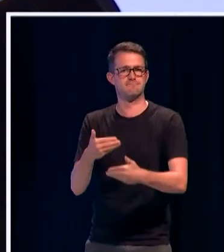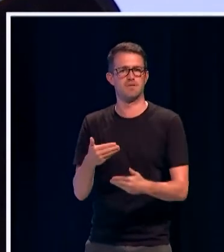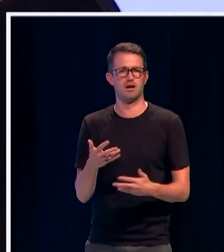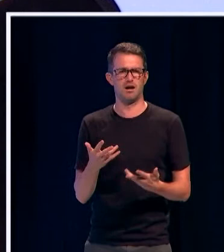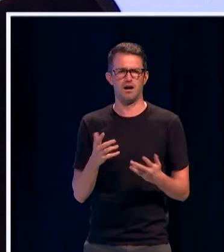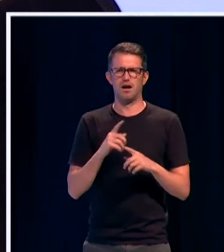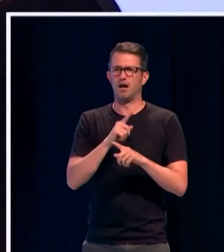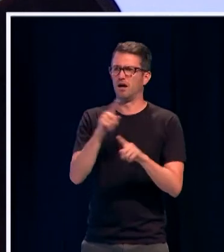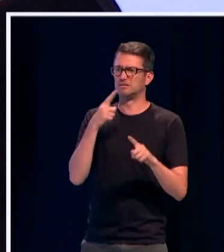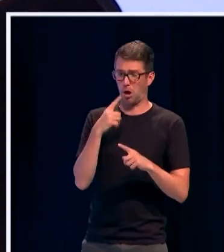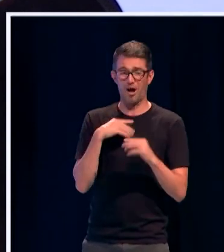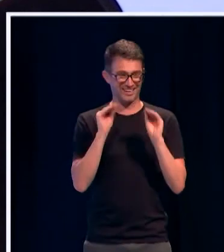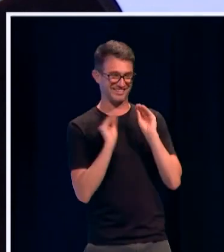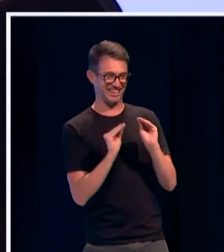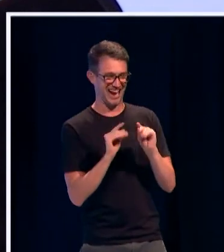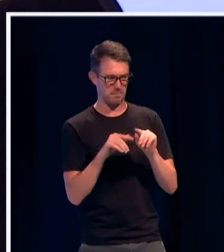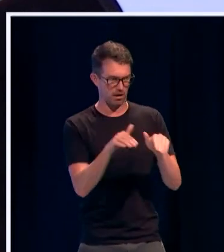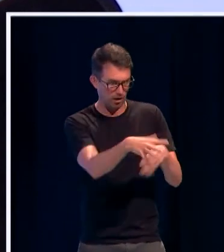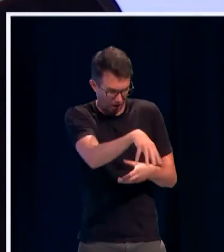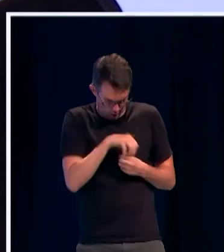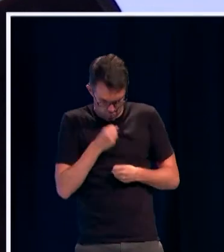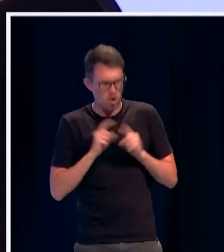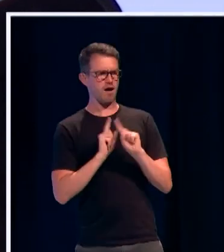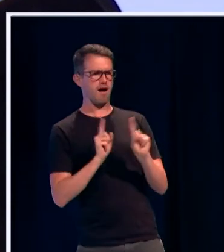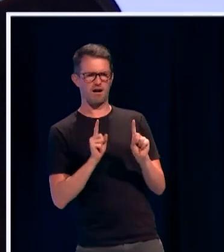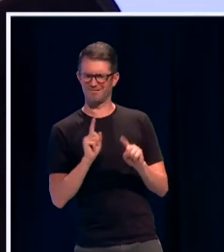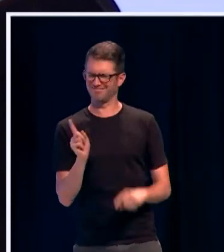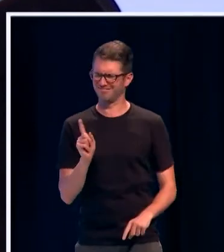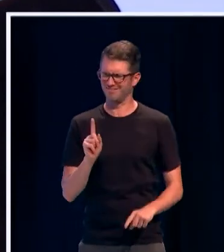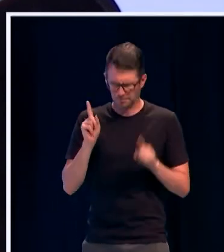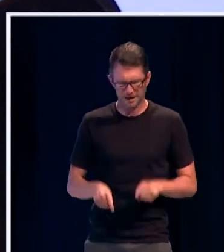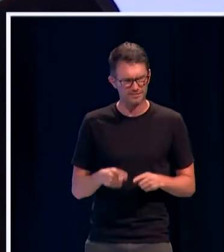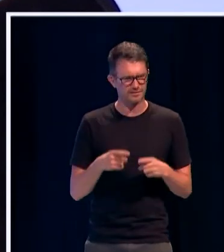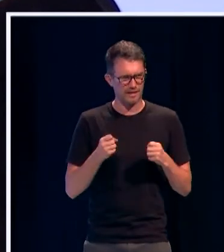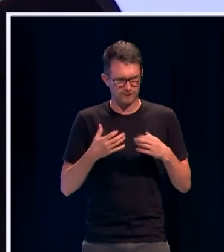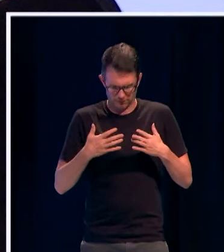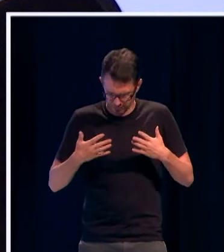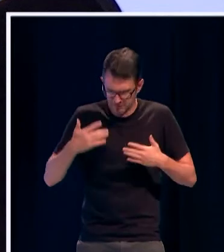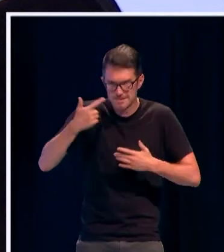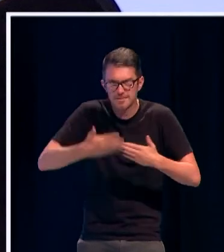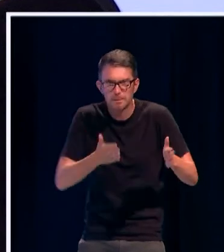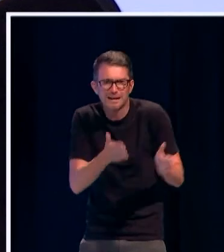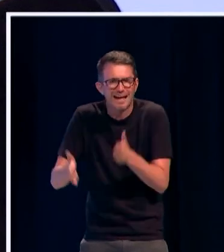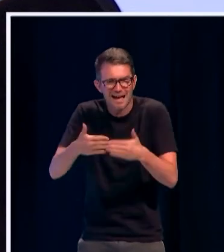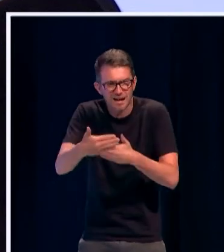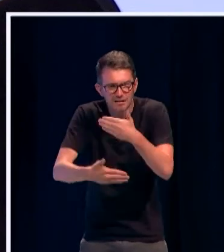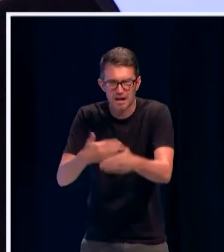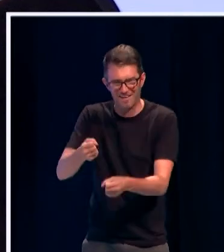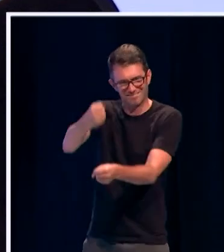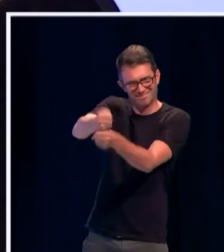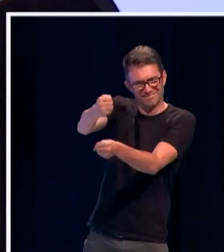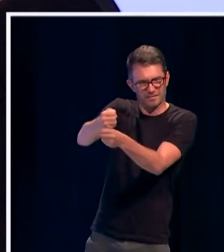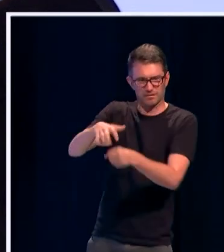why if we do giving the job and other way, we can use